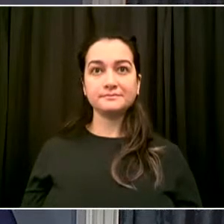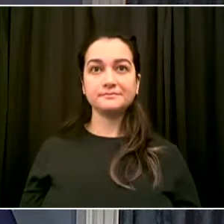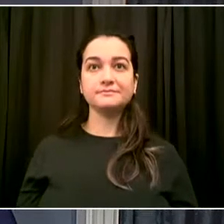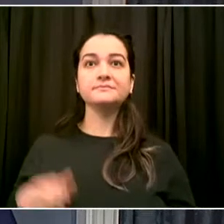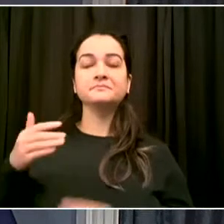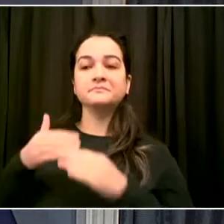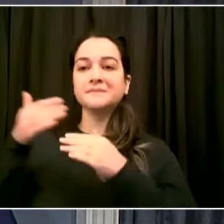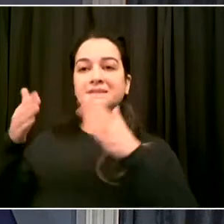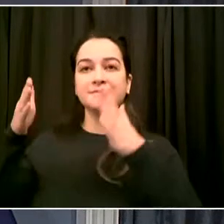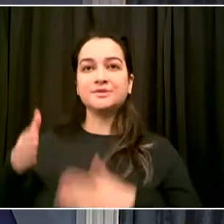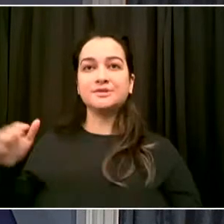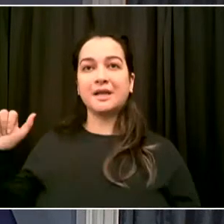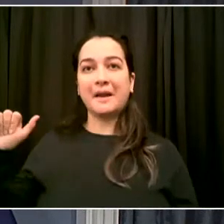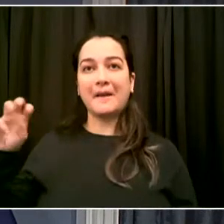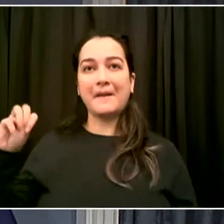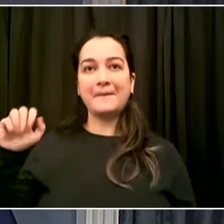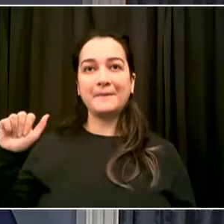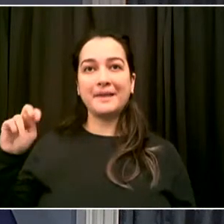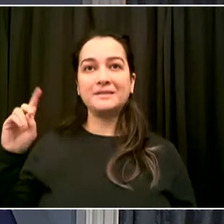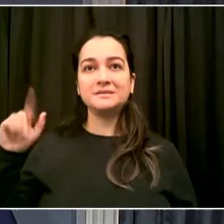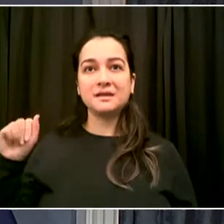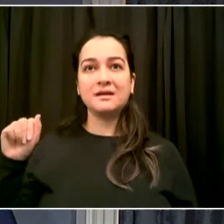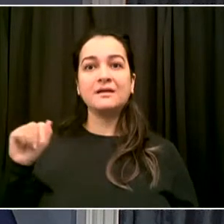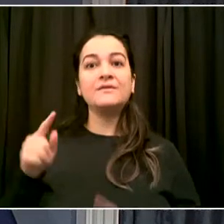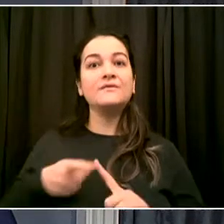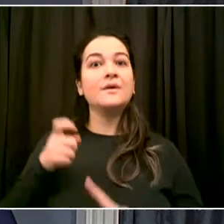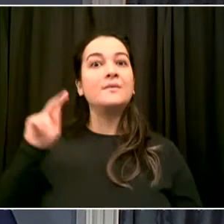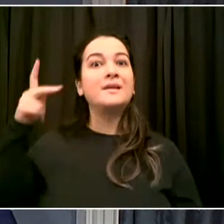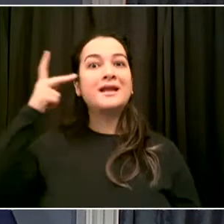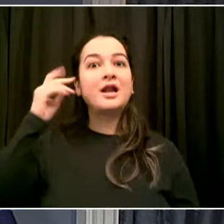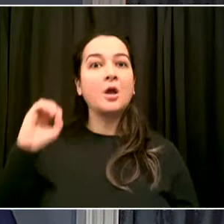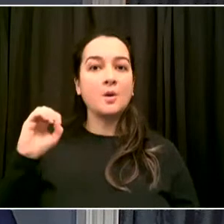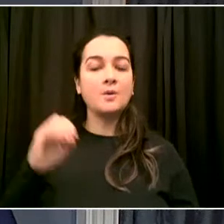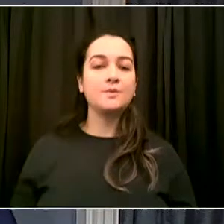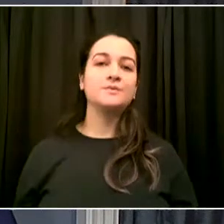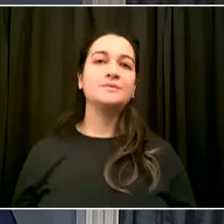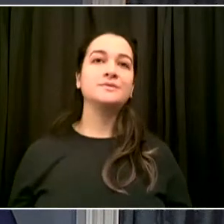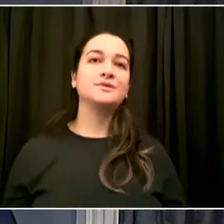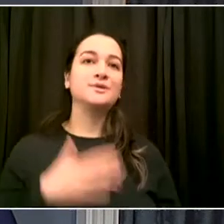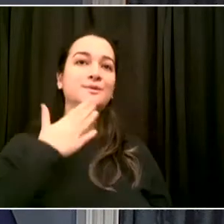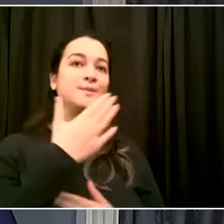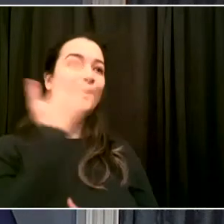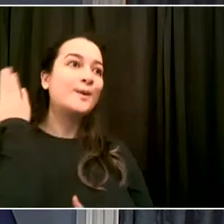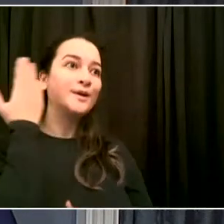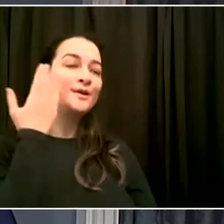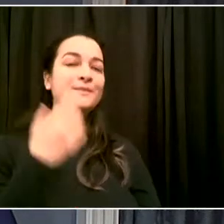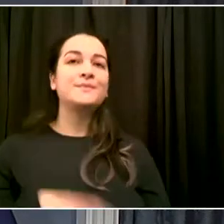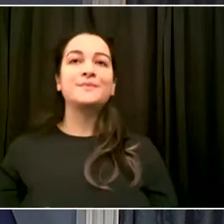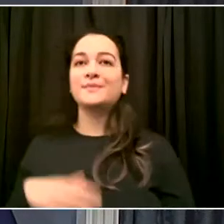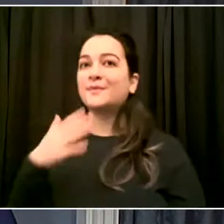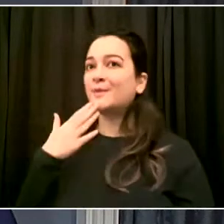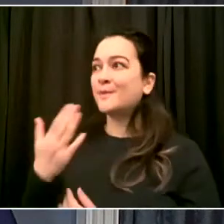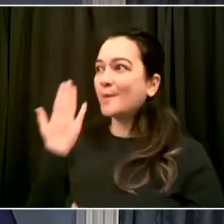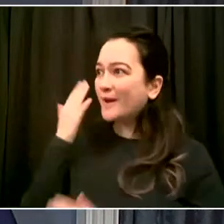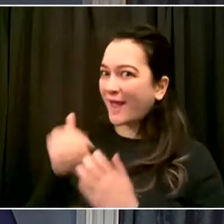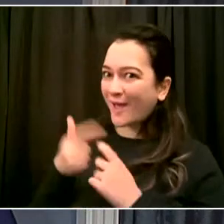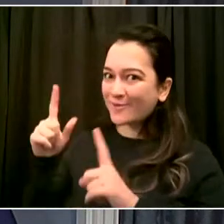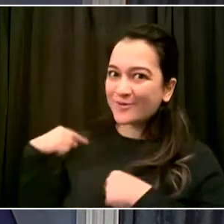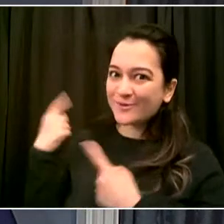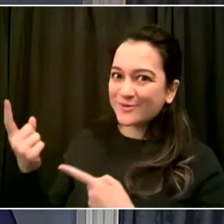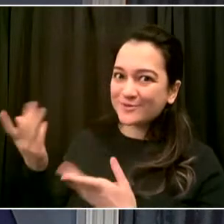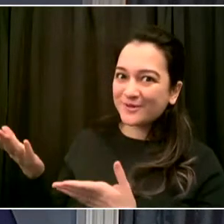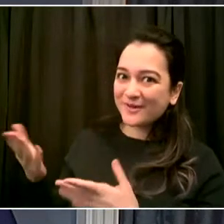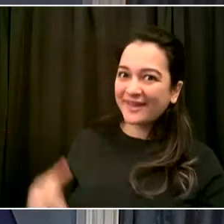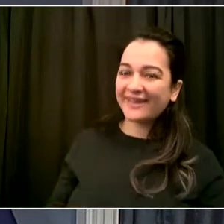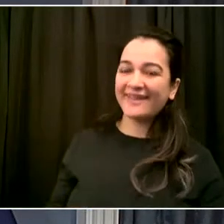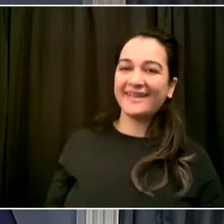Good morning, Mr. Mayor. How are you? I'm doing well. Amanda, how you been? I'm good, thank you. So I wanted to